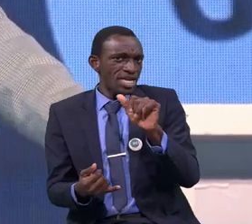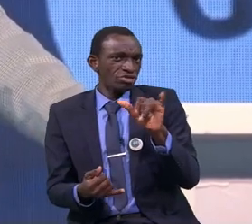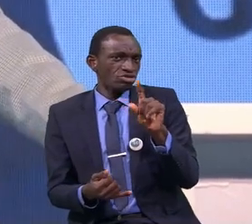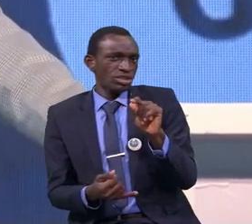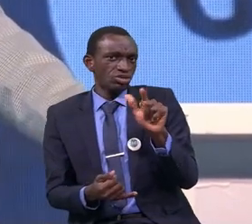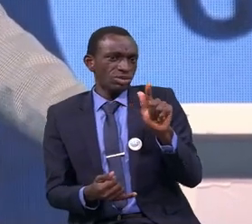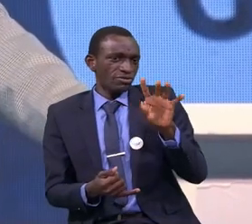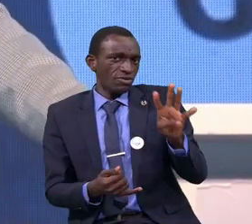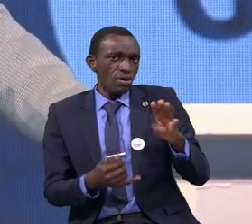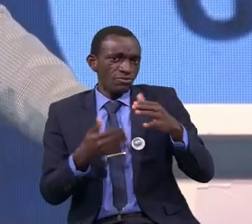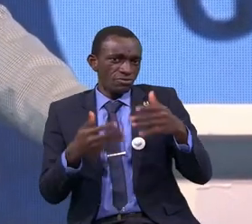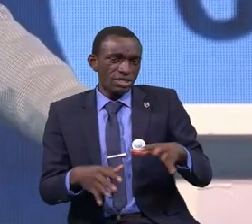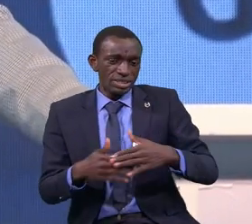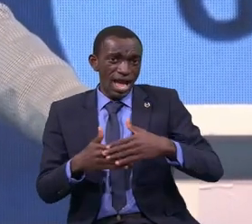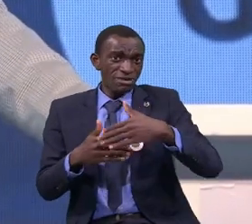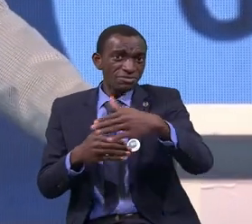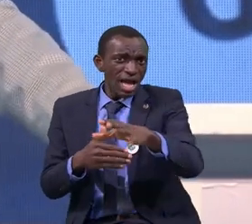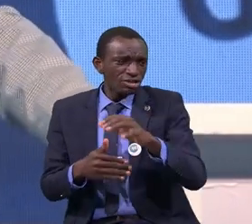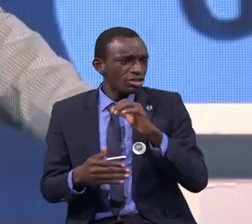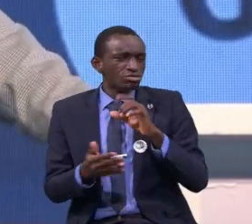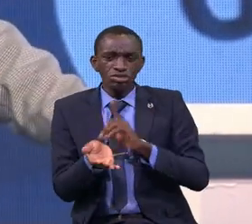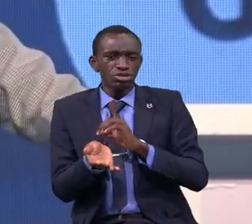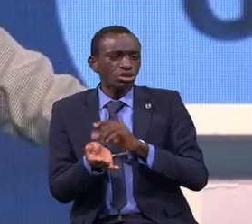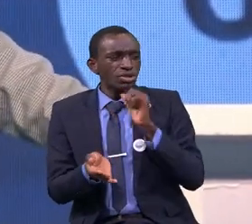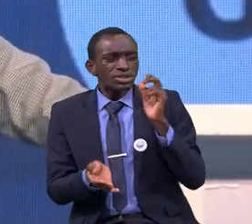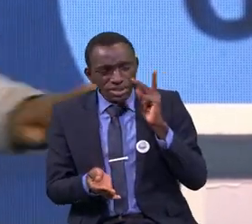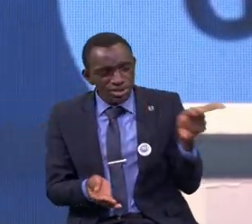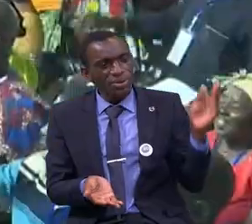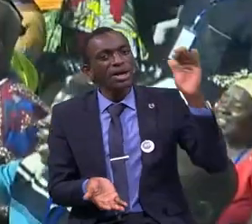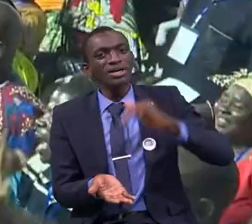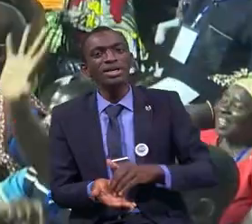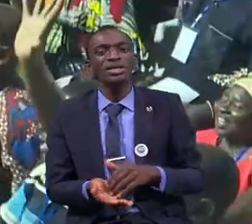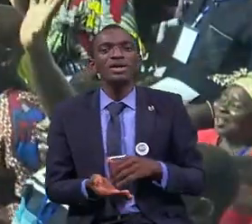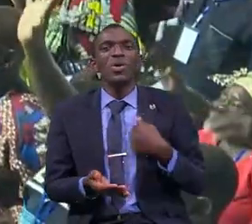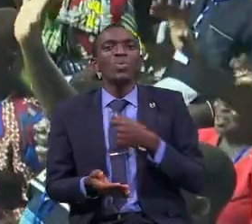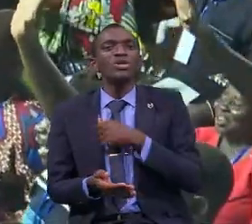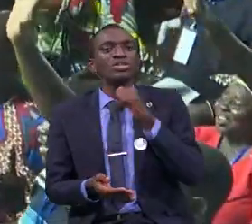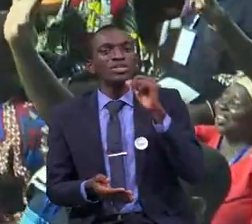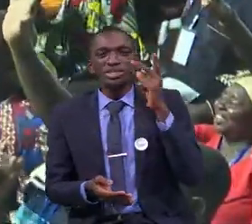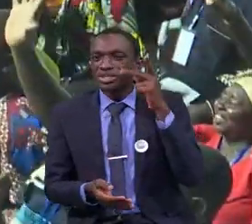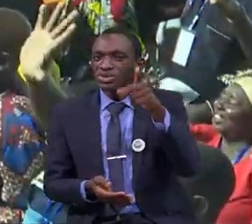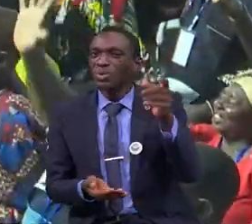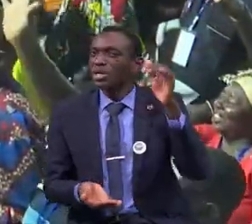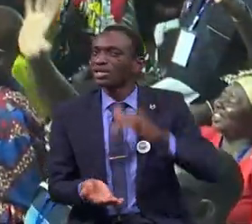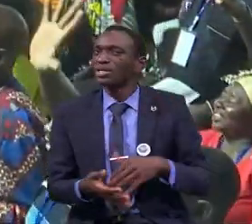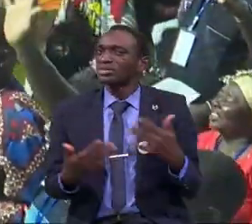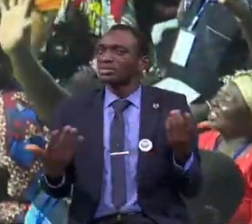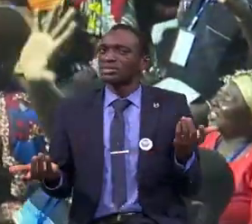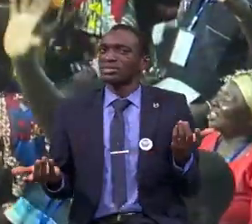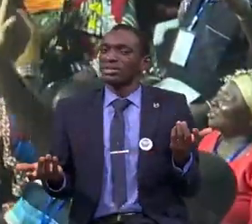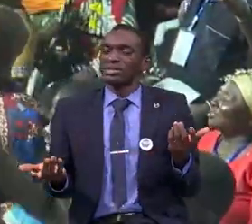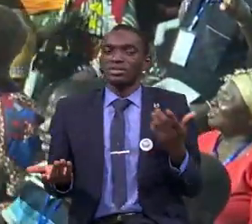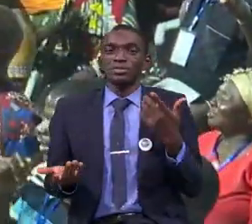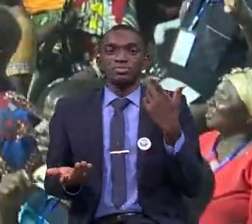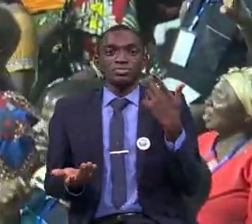2024, we didn't see you again. I said we didn't see you again. The thing